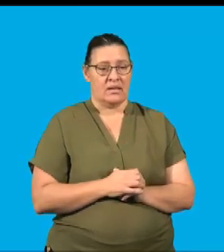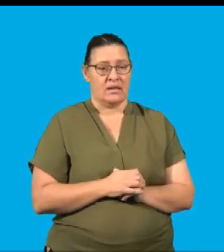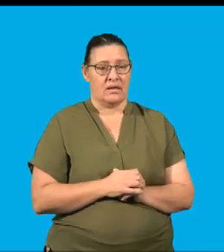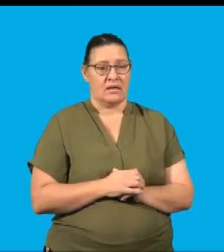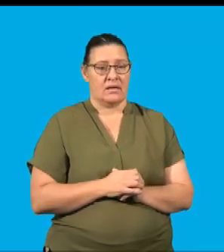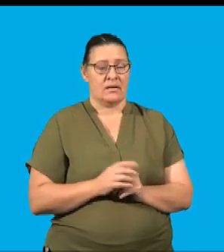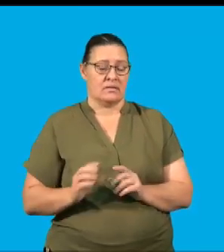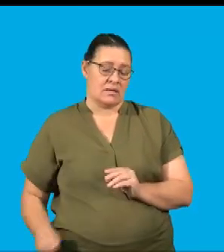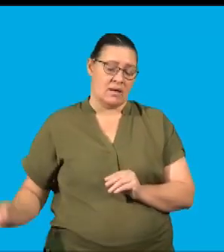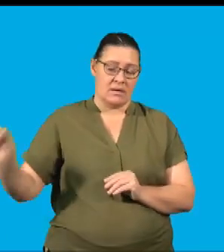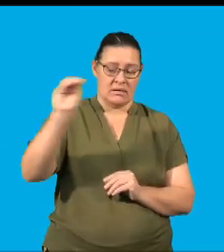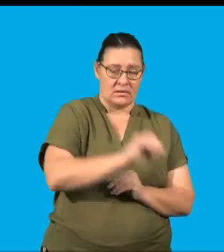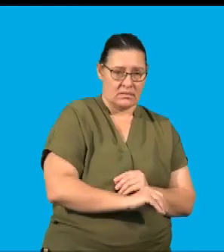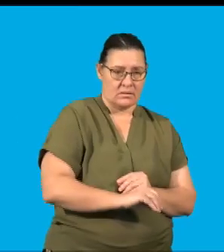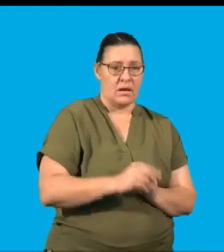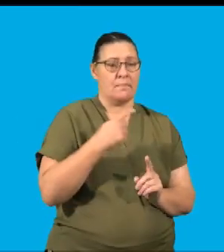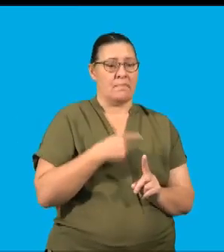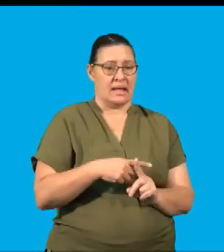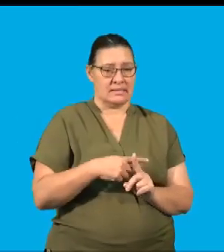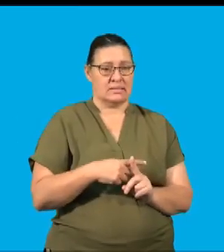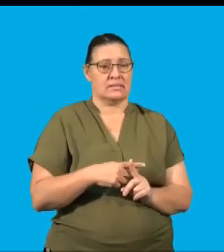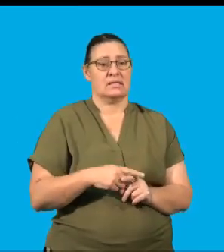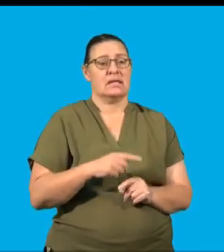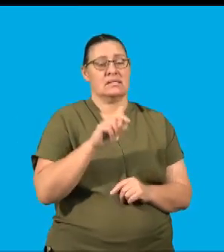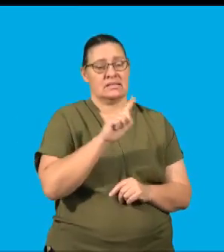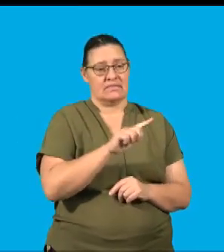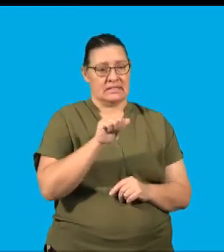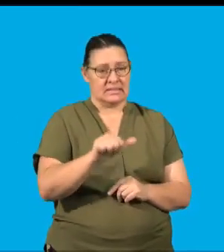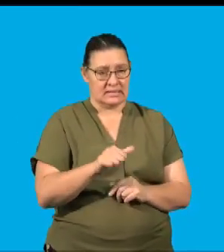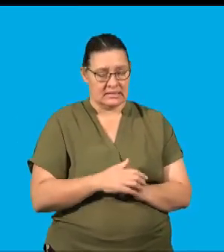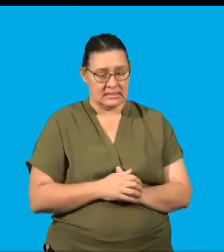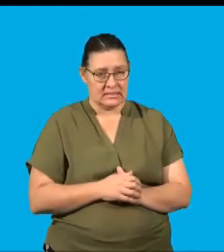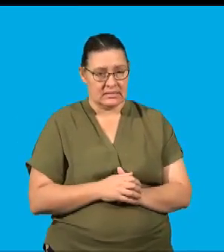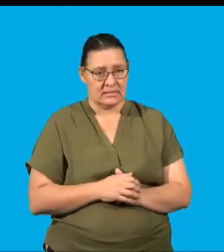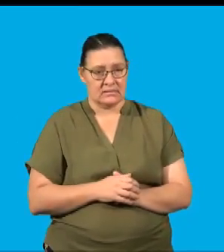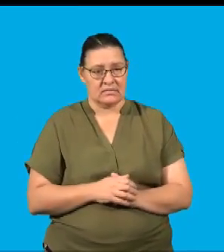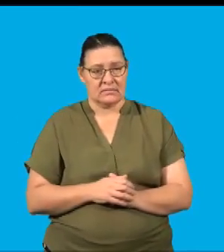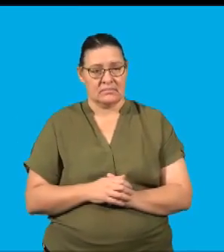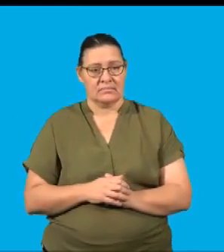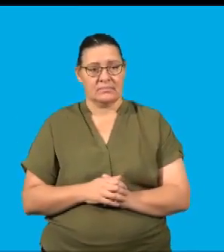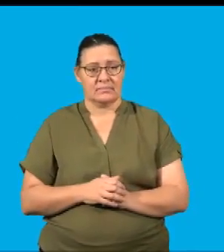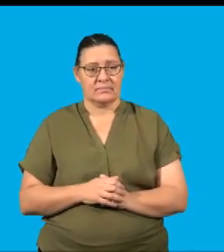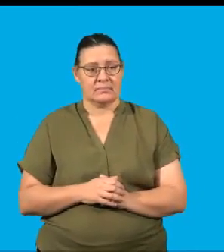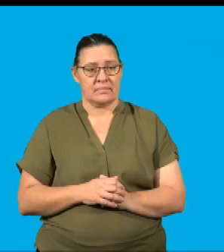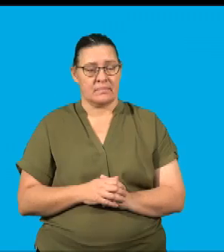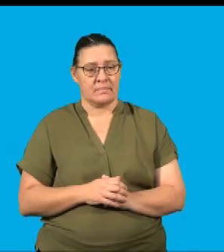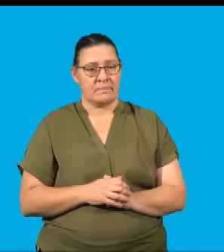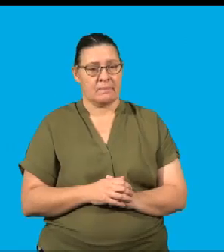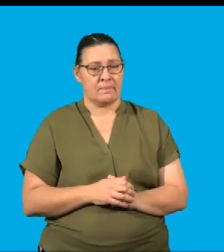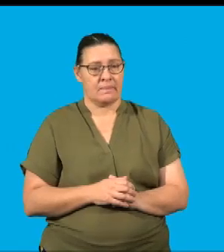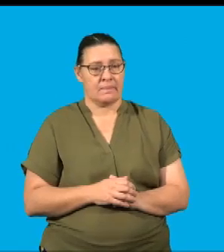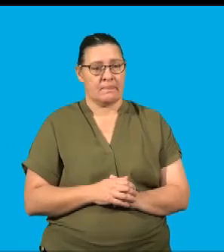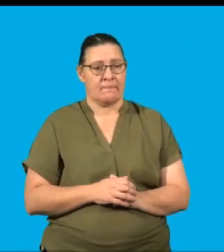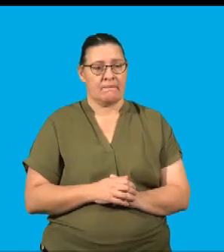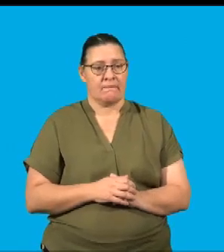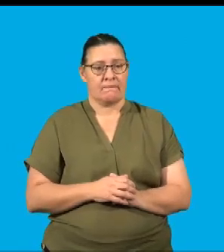4,527. This 76 is negative. When you bring it this side of the equation, it will become what? It will become a